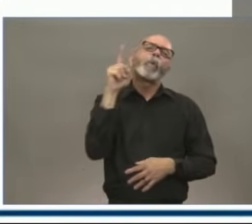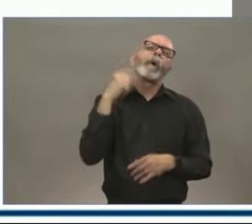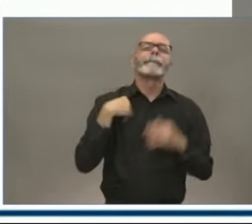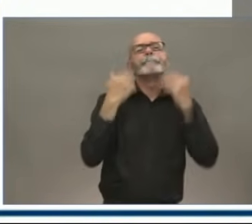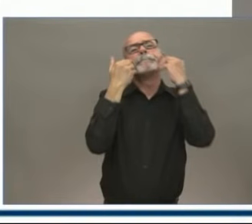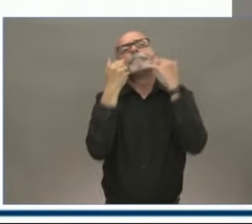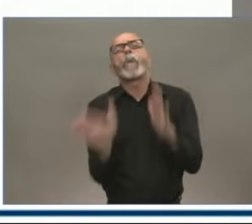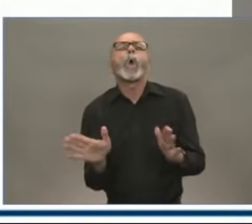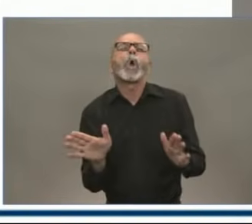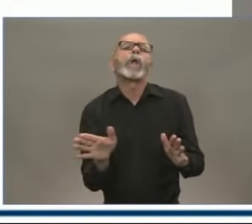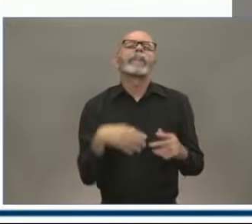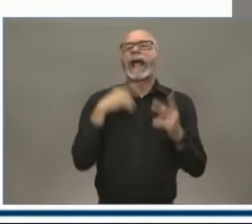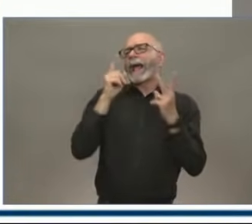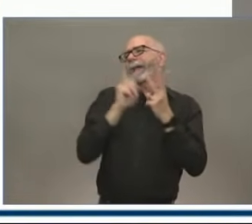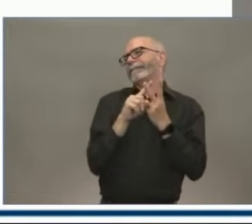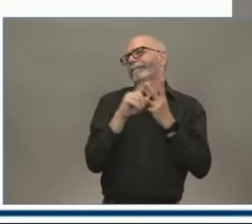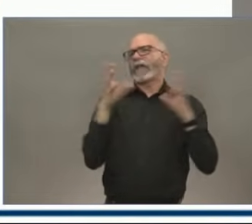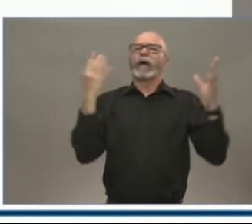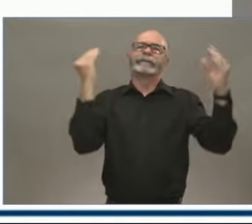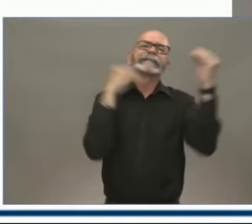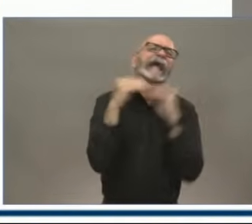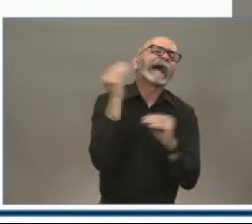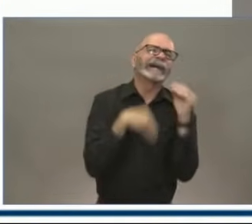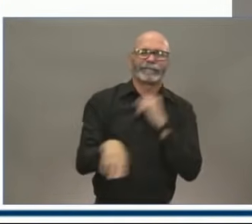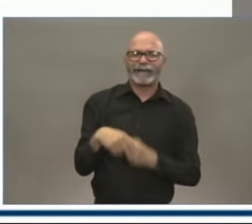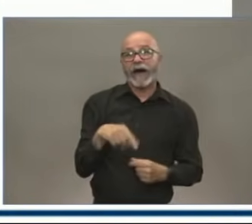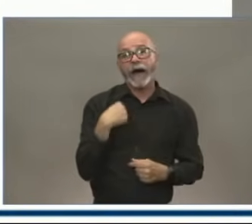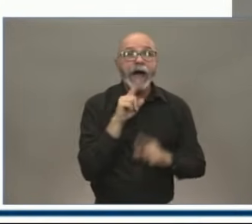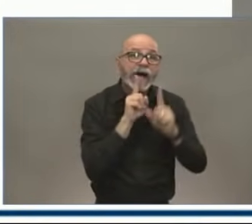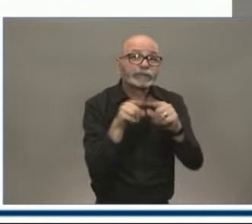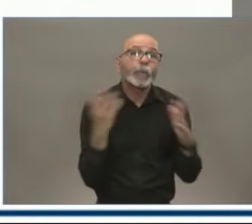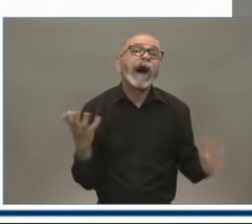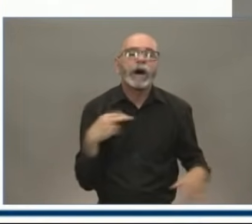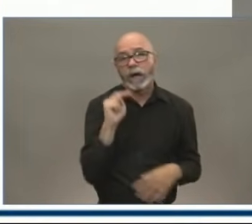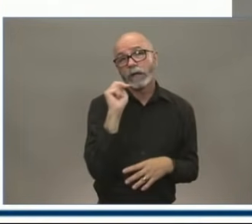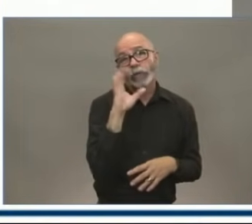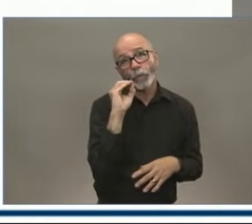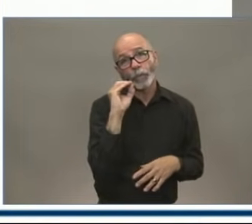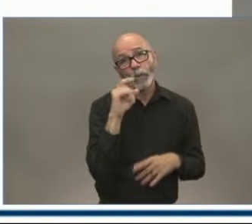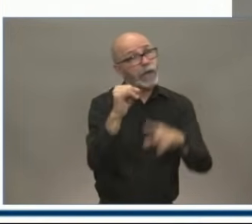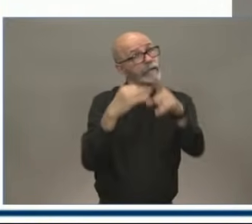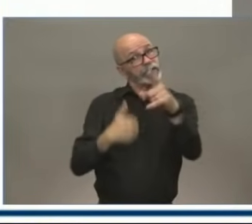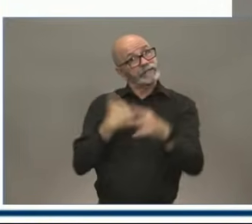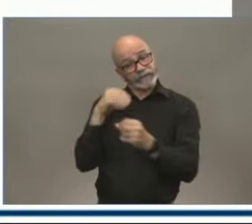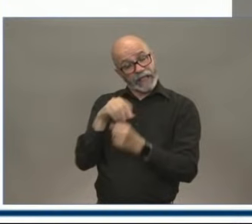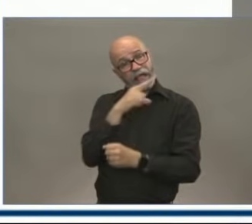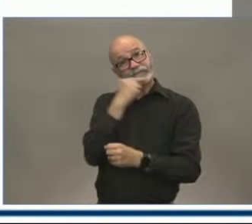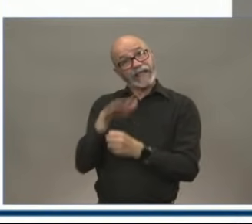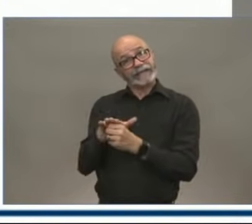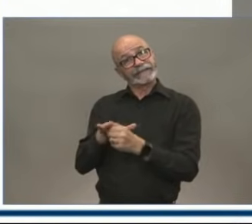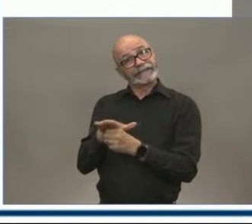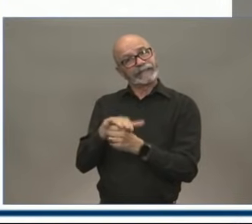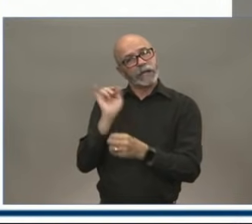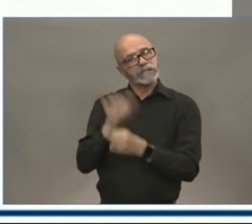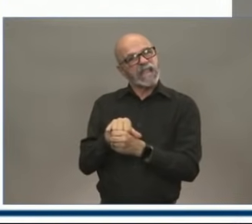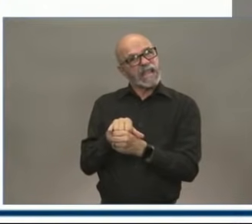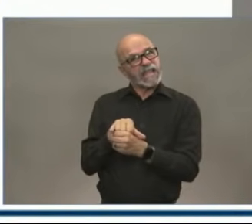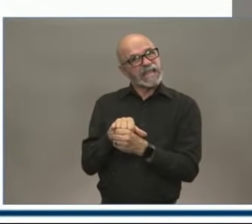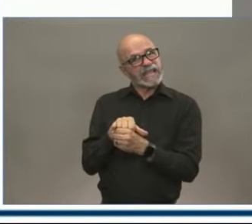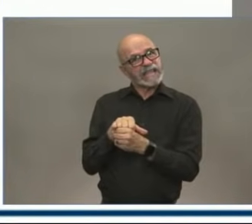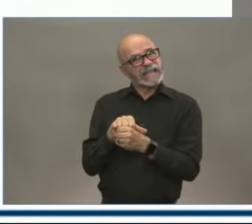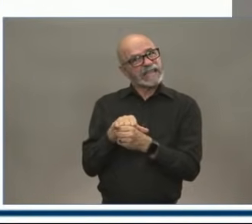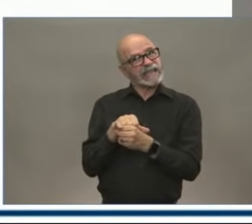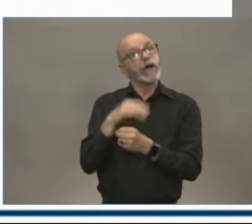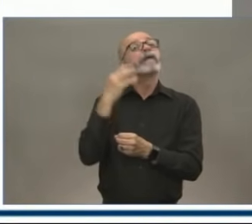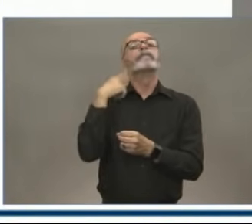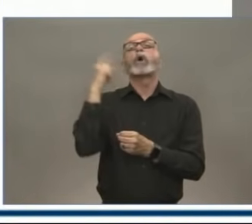okay. If you live in the Halifax areas, stay in the Halifax areas unless it's for work, school, or medical treatment. If you